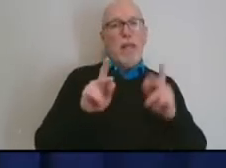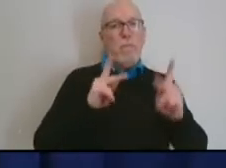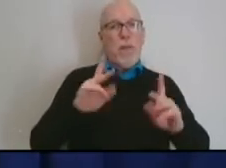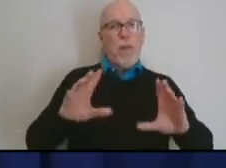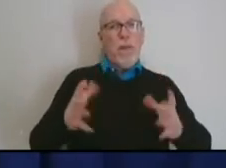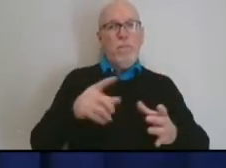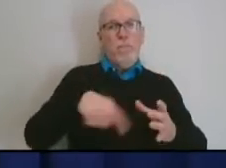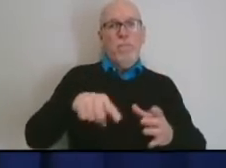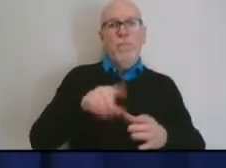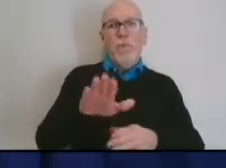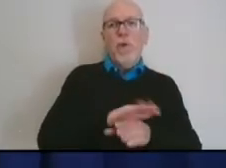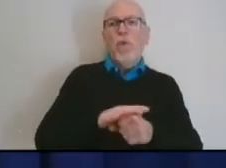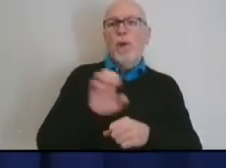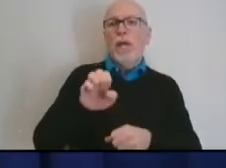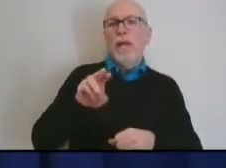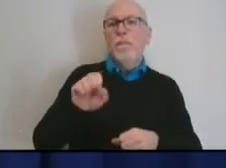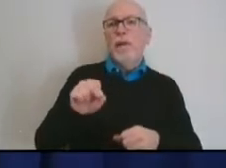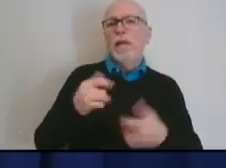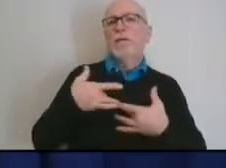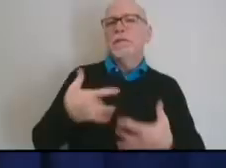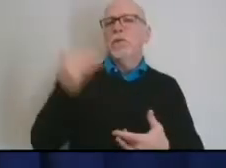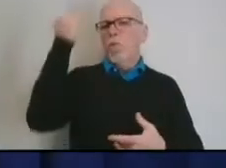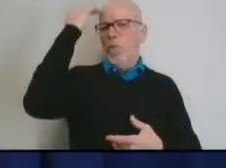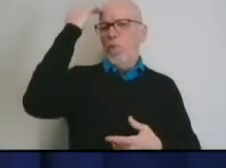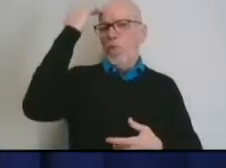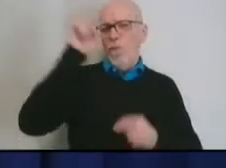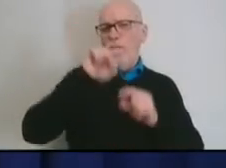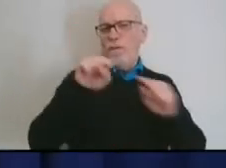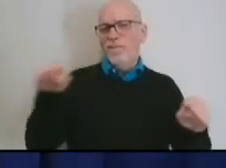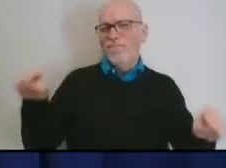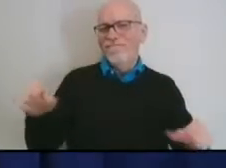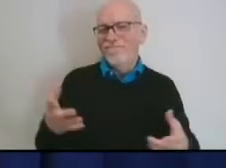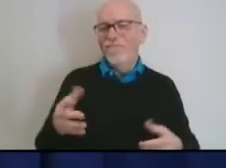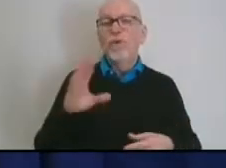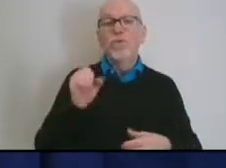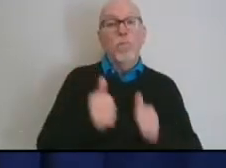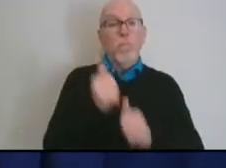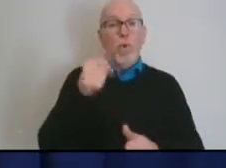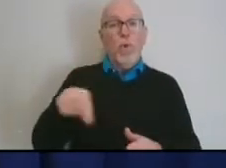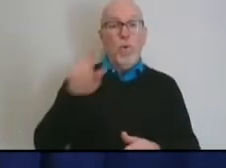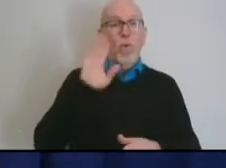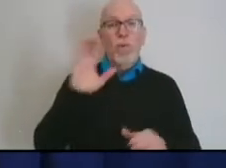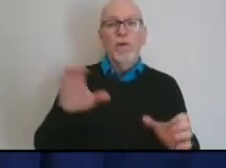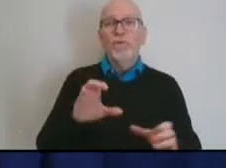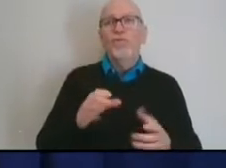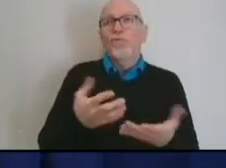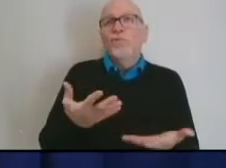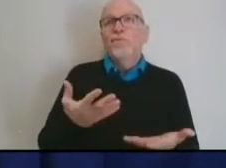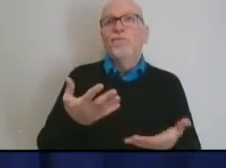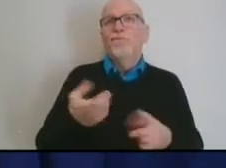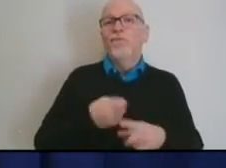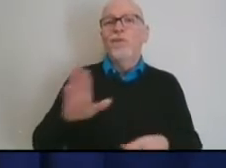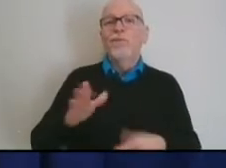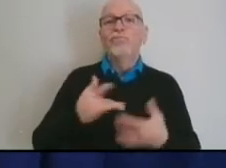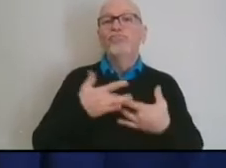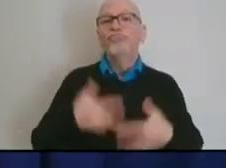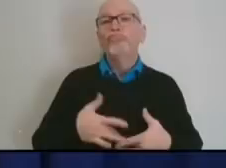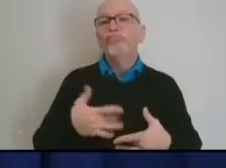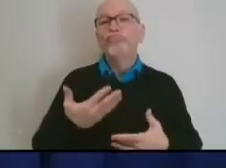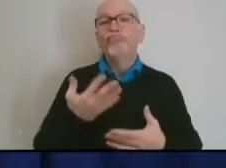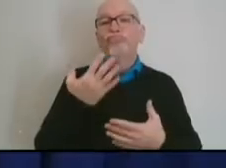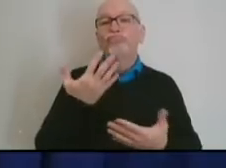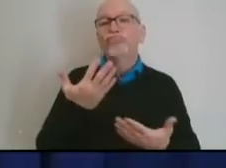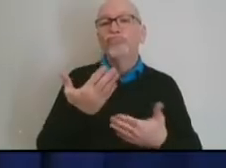local EMS oftentimes knows very well. So most of them will be just doing this out of the goodness of their heart because they're serving